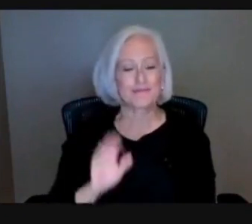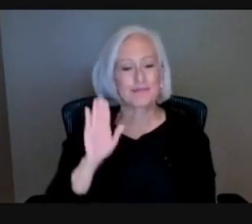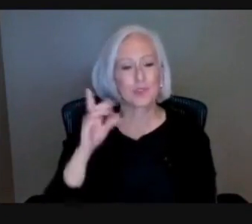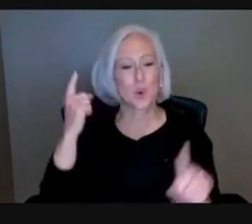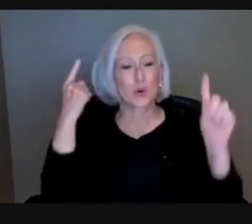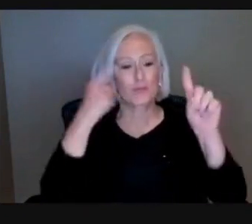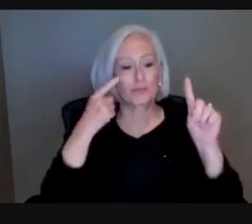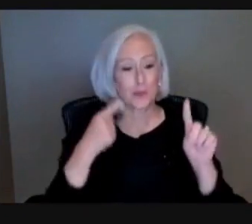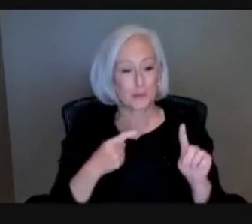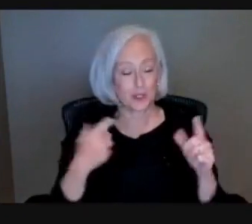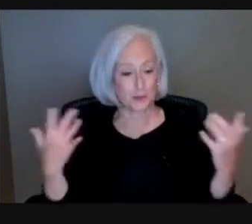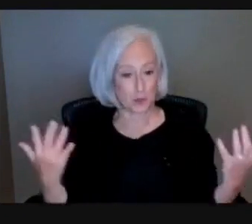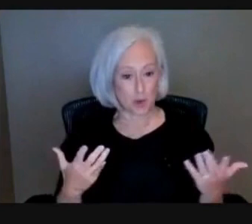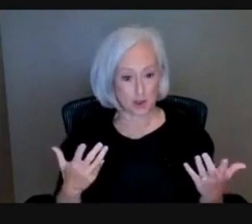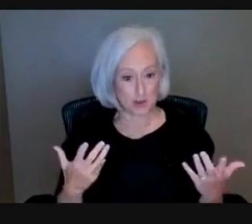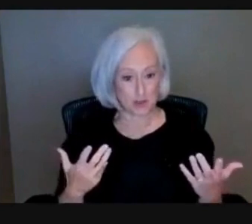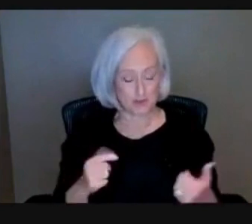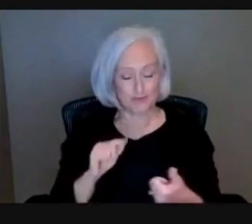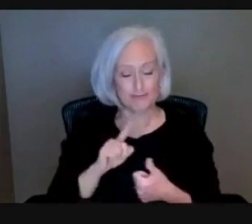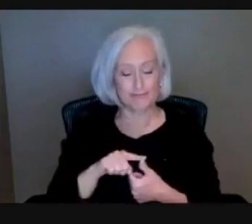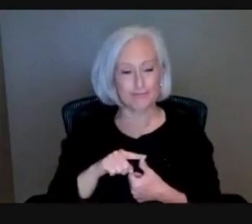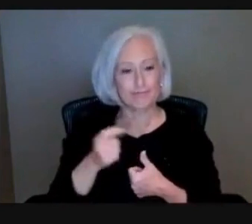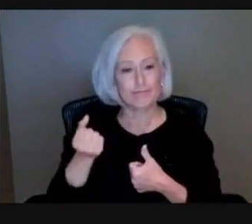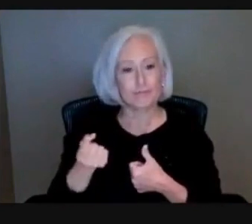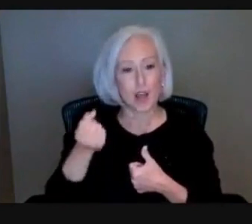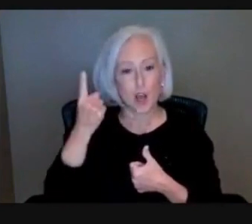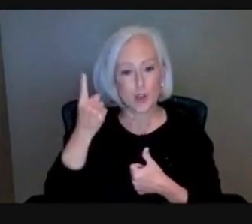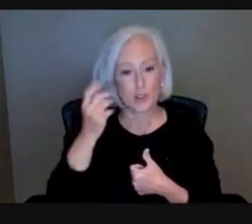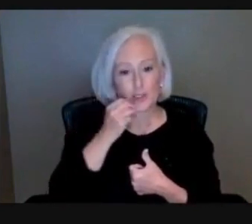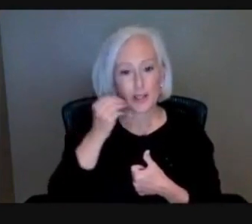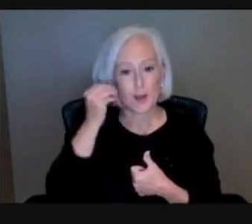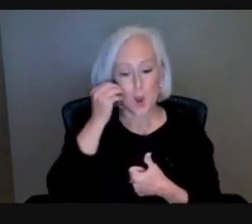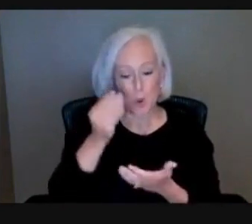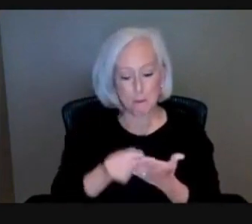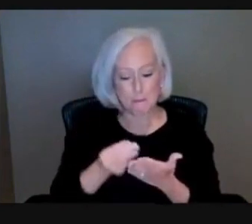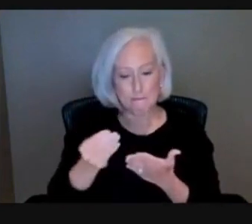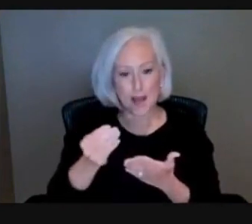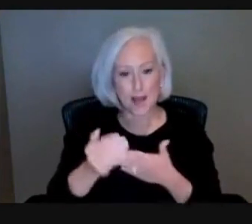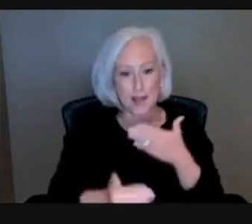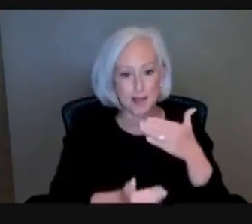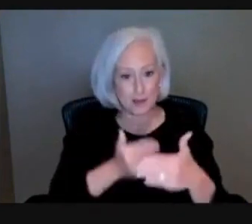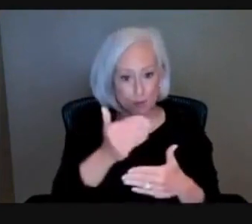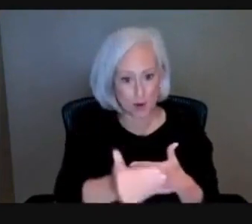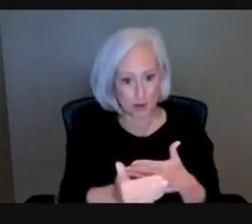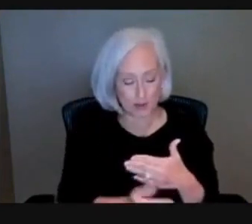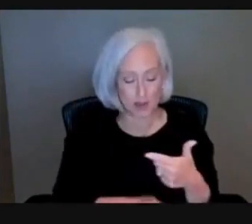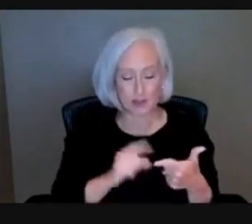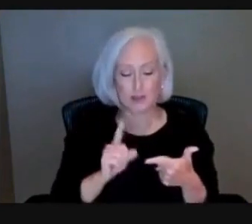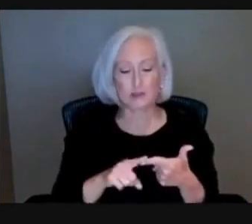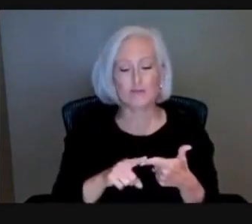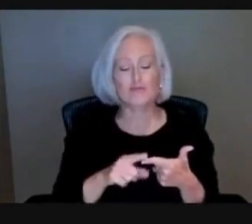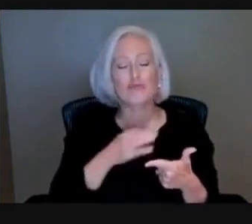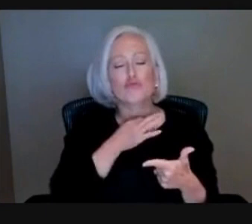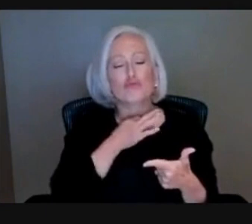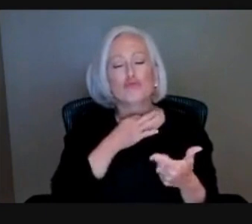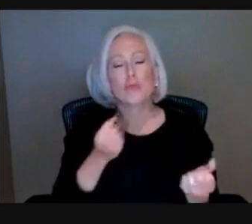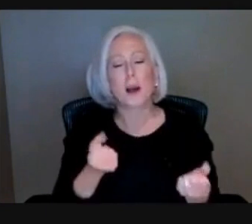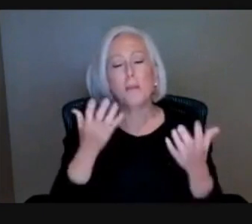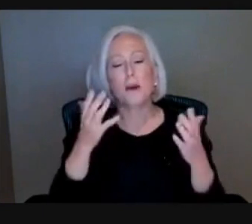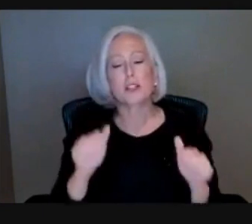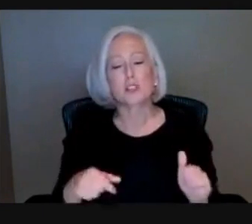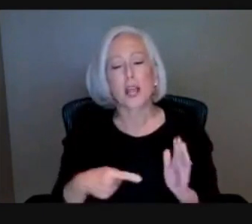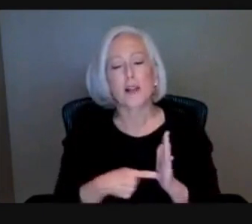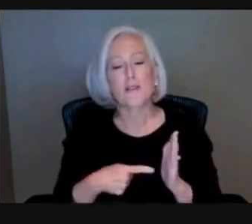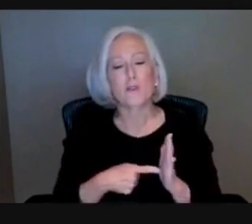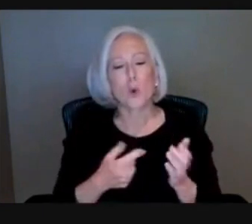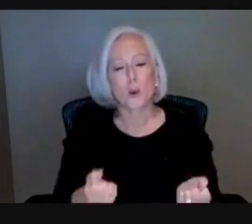today, will be to understand the home buying process, determine how much you can afford, understand